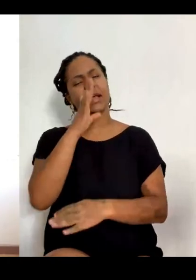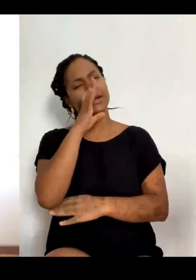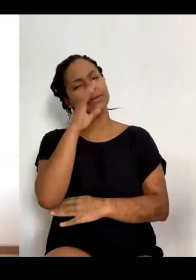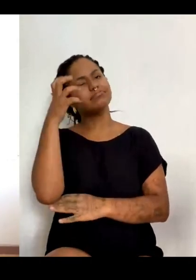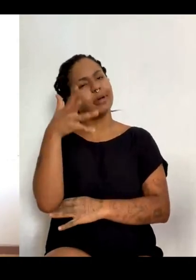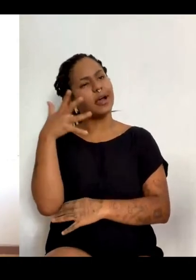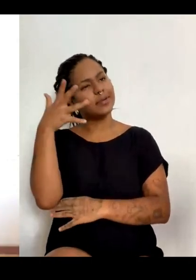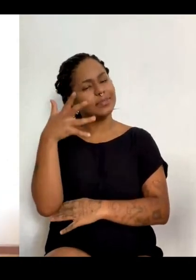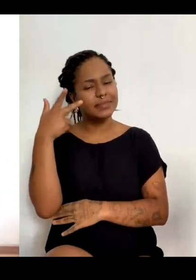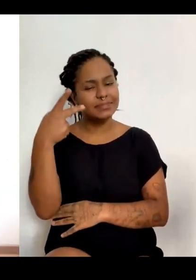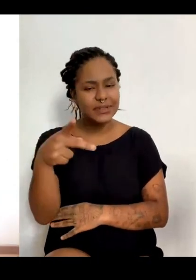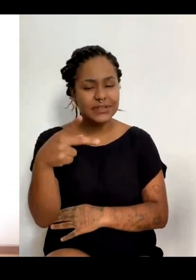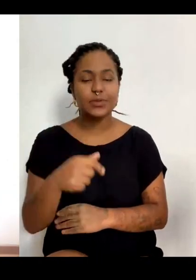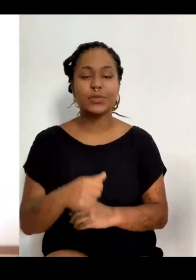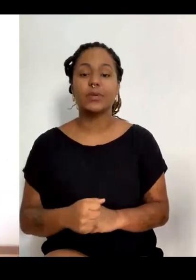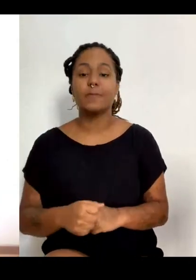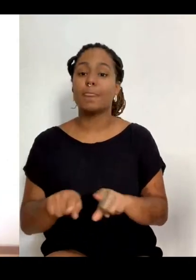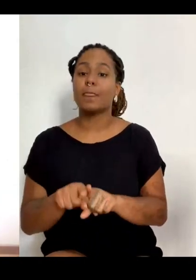foreign